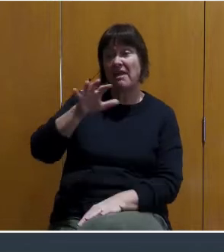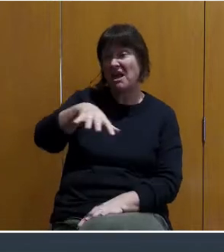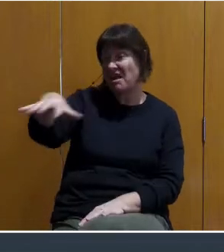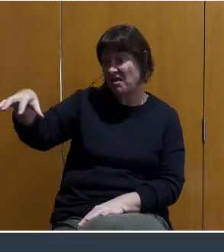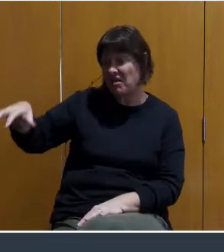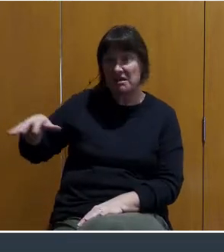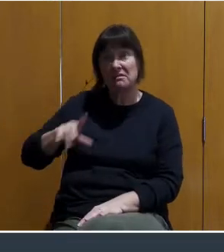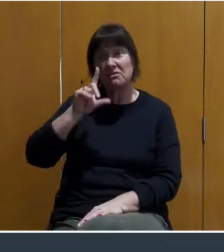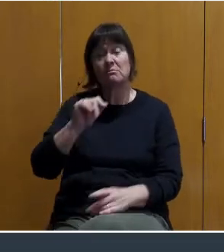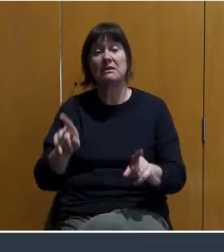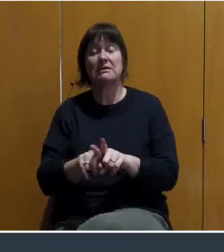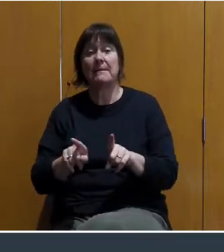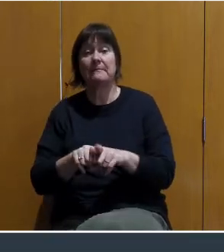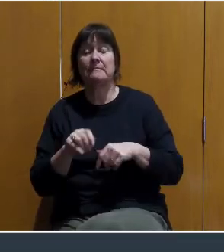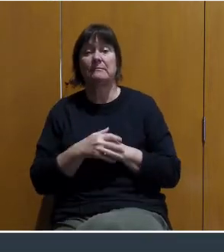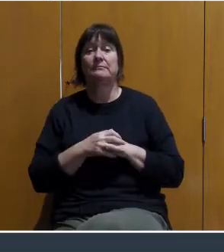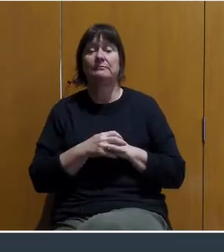that might fall in a similar category.